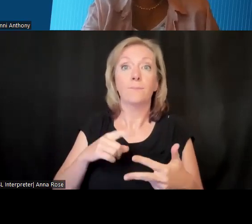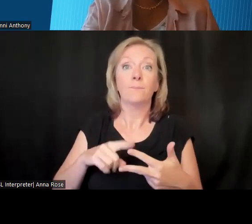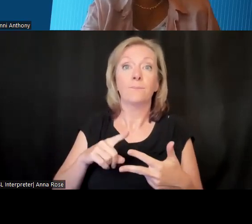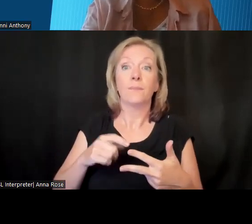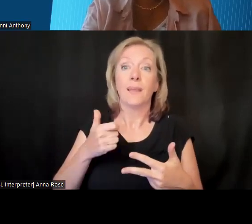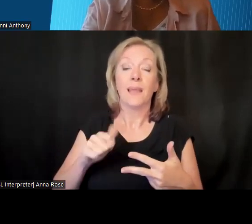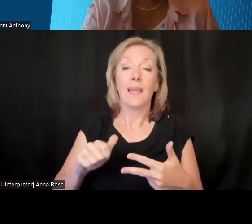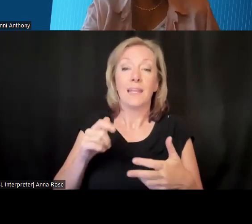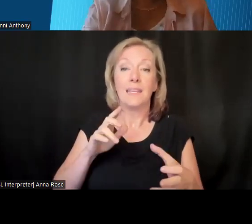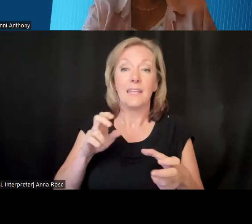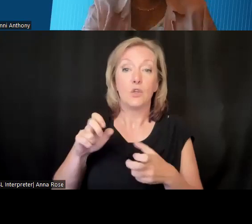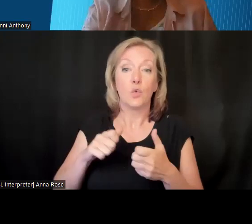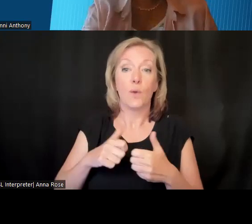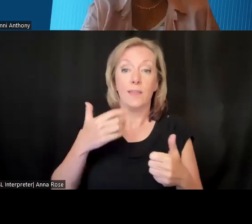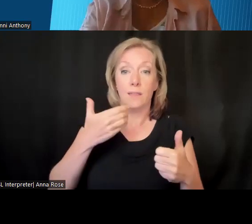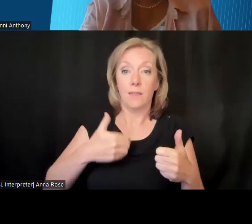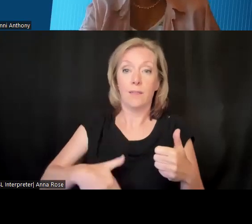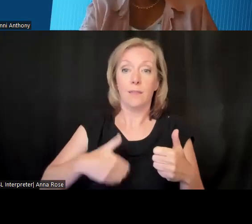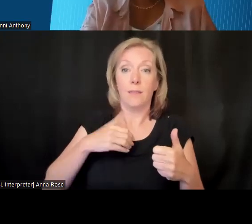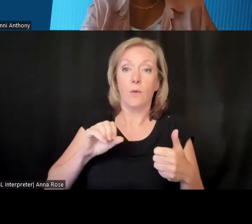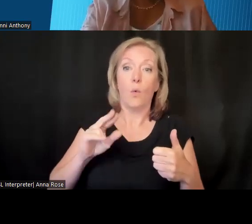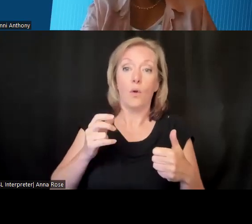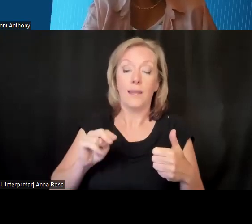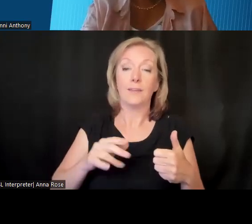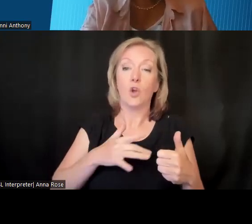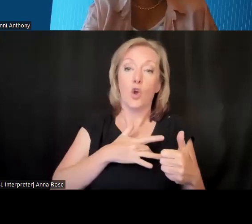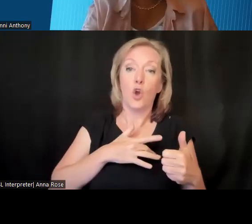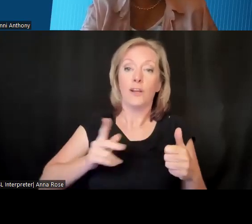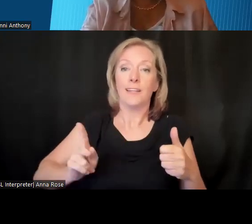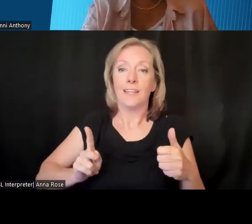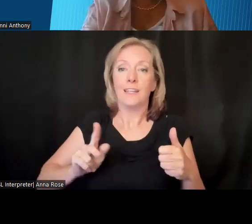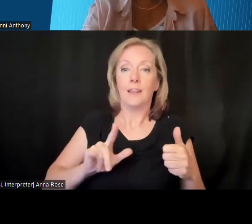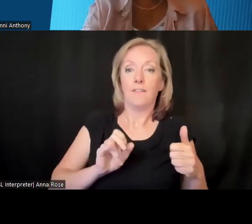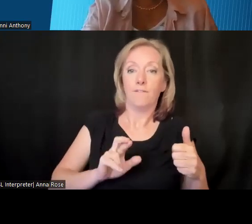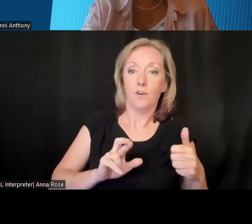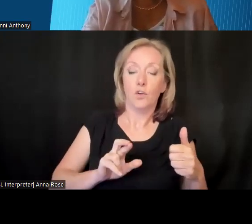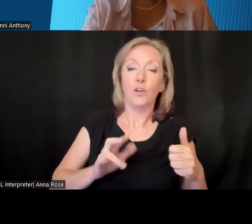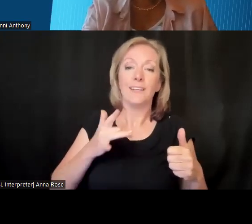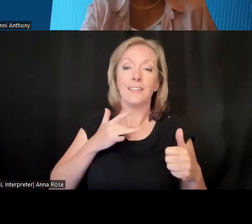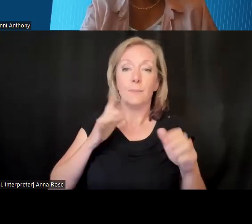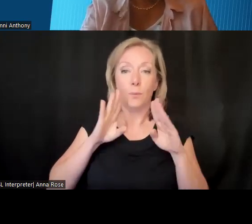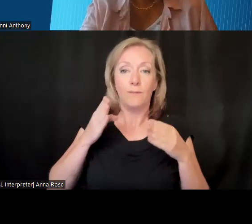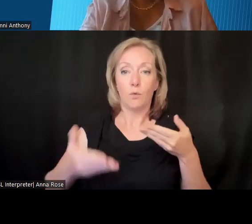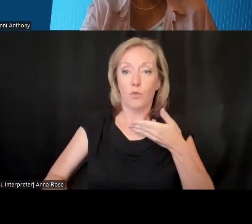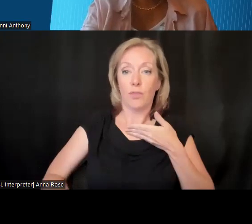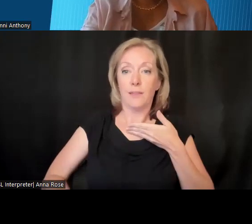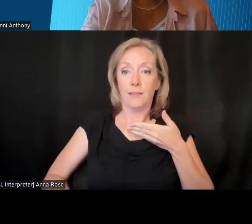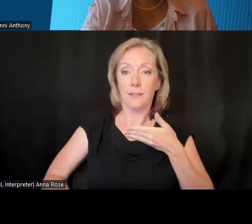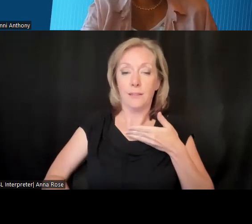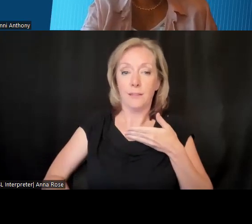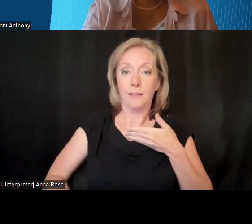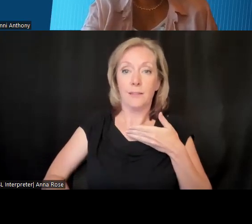organ complications, heart, kidney, liver? Sometimes we focus on the core of the body and the organs, but when you